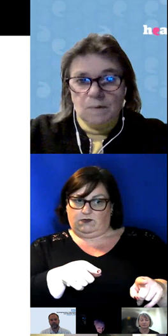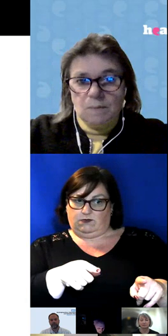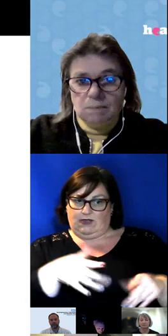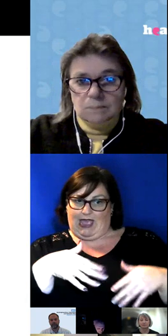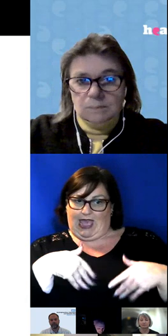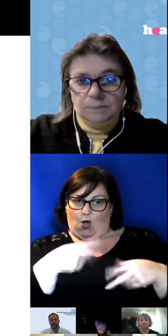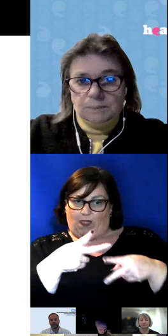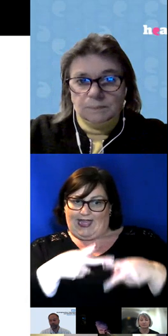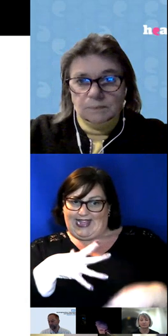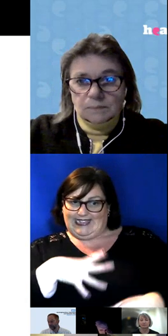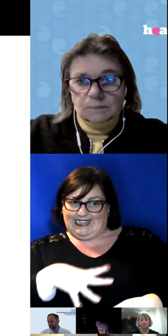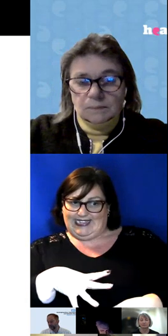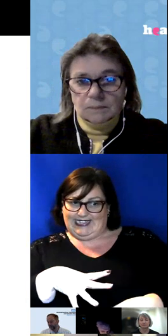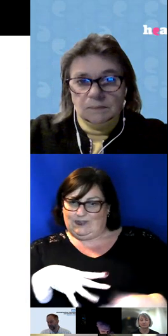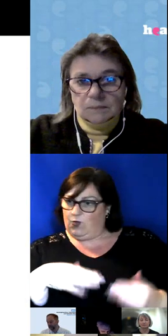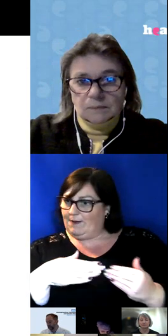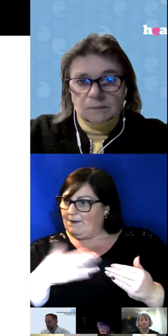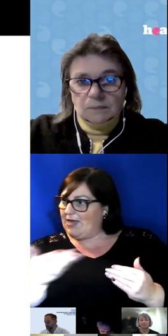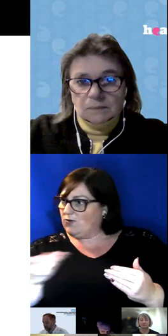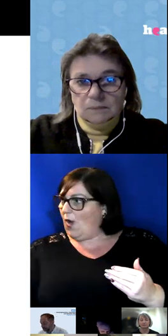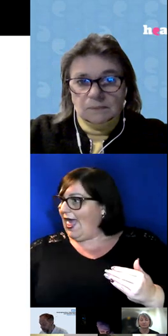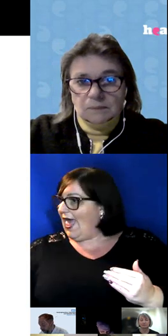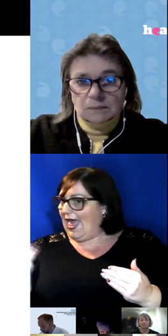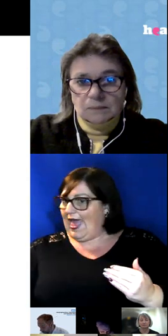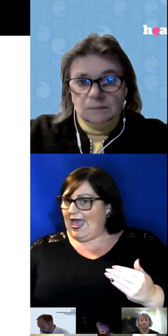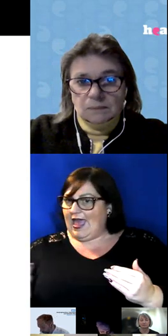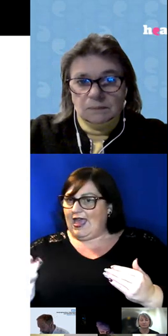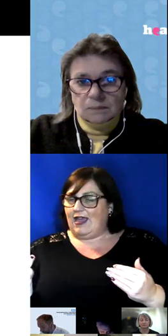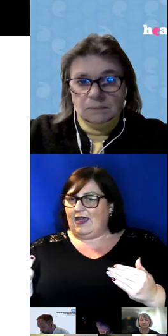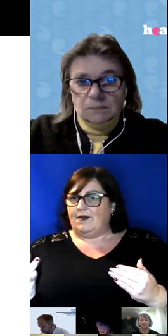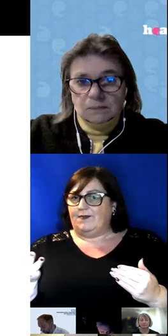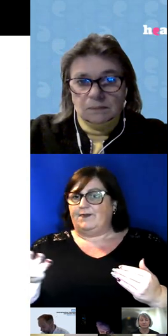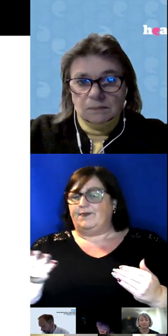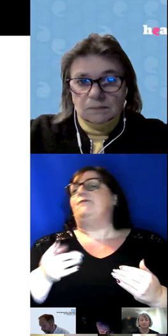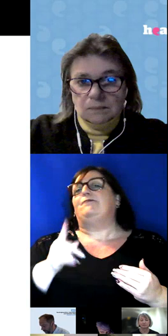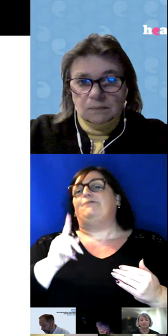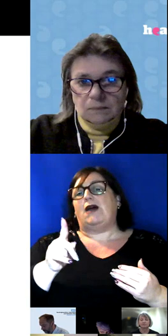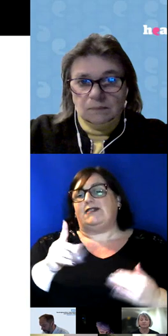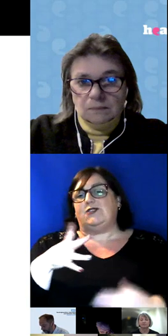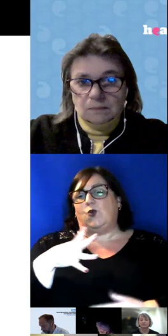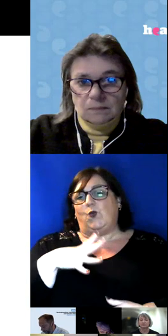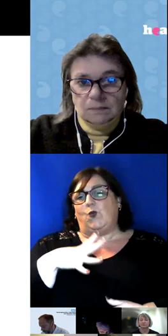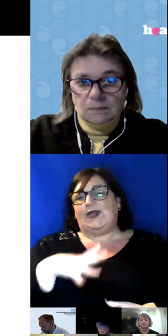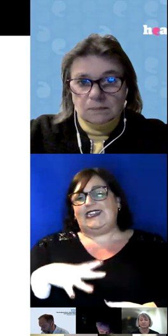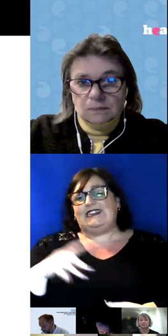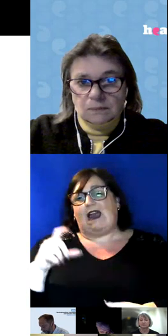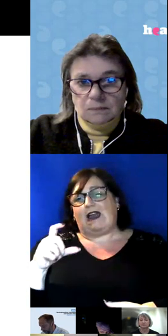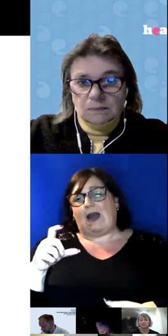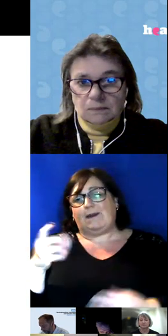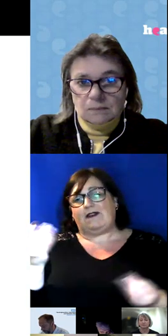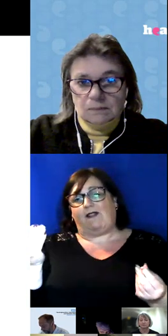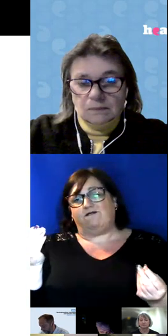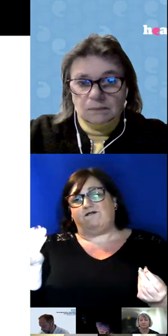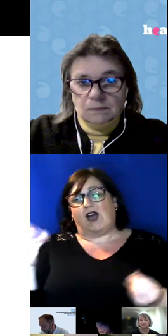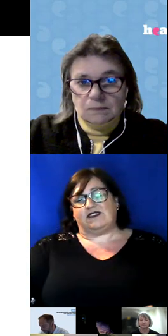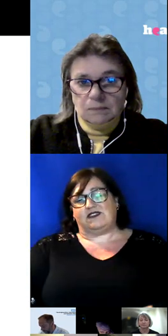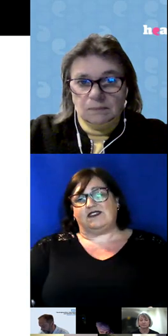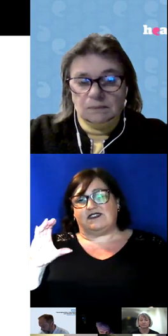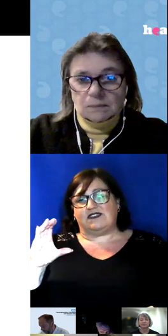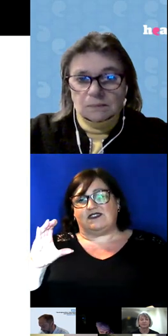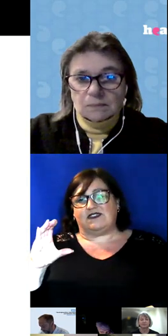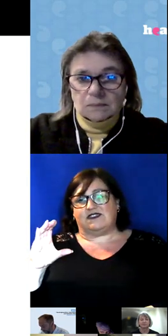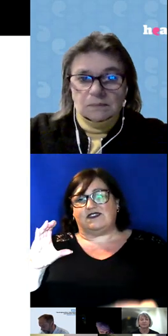of State, you know, we have highlighted the fact that really we need capital funds devolved, because the money that comes